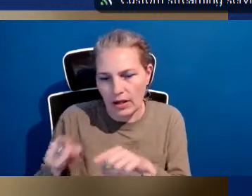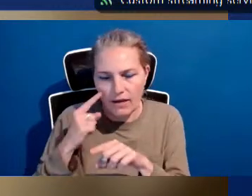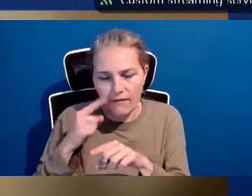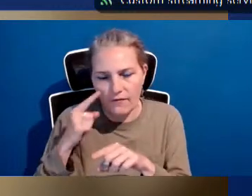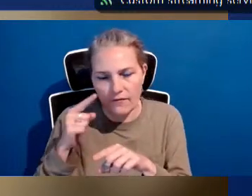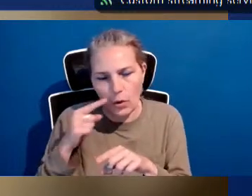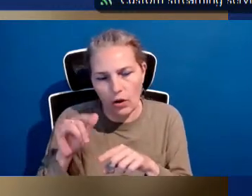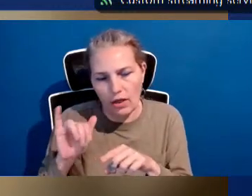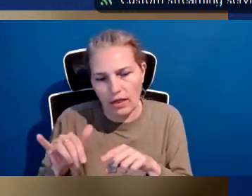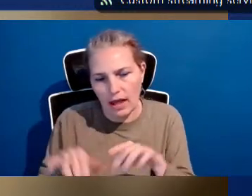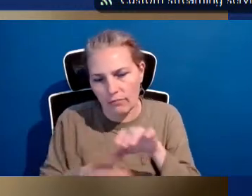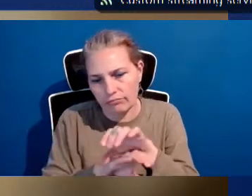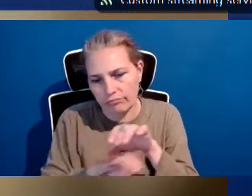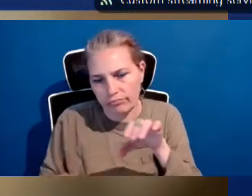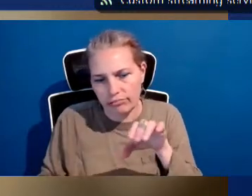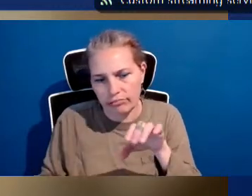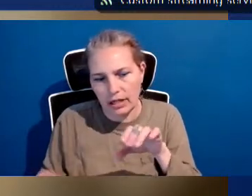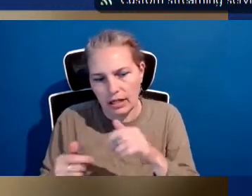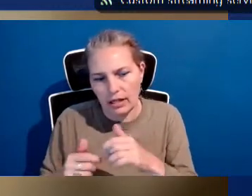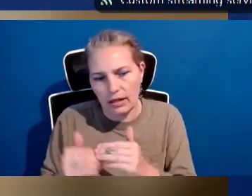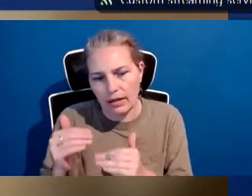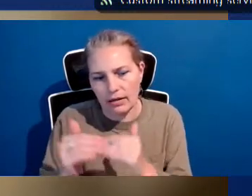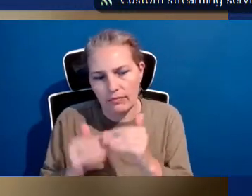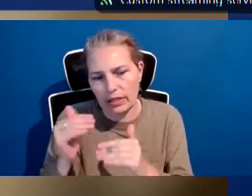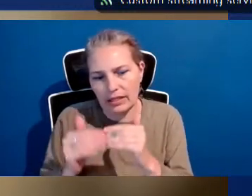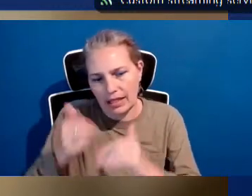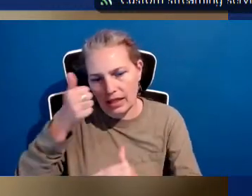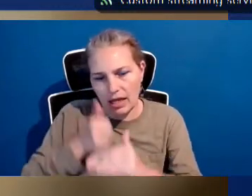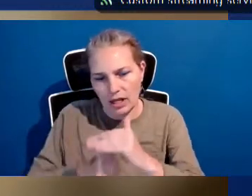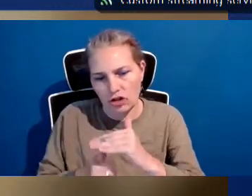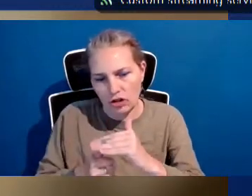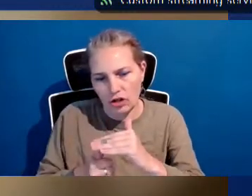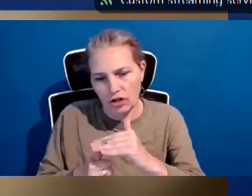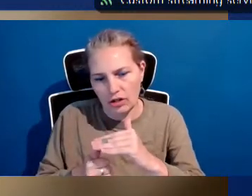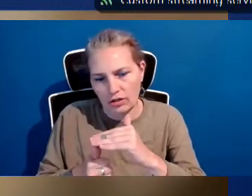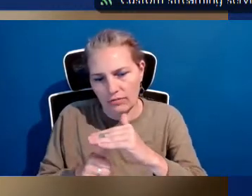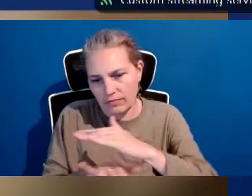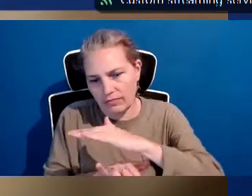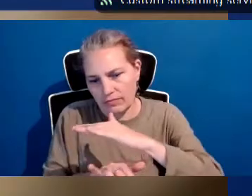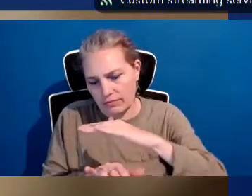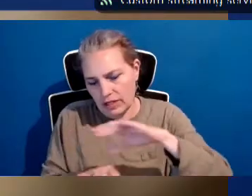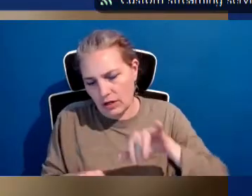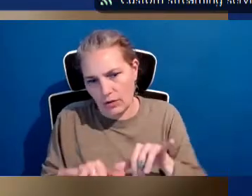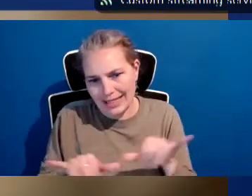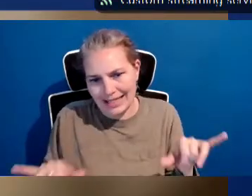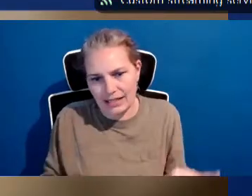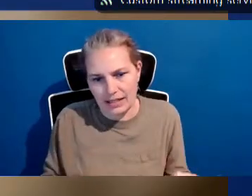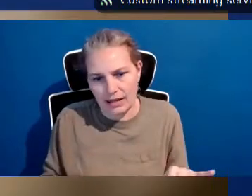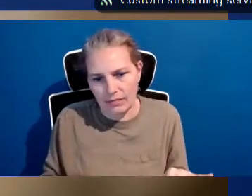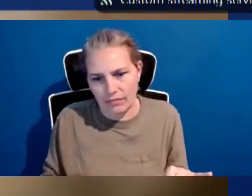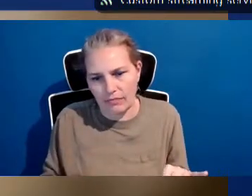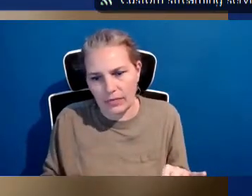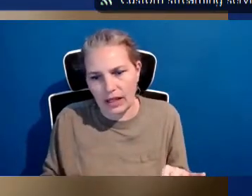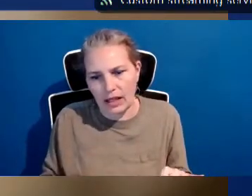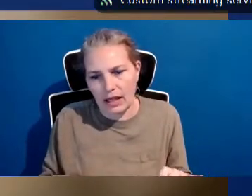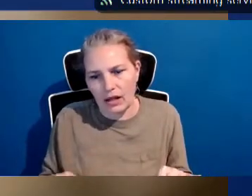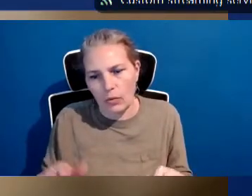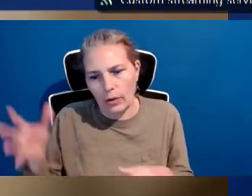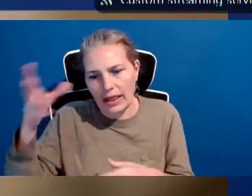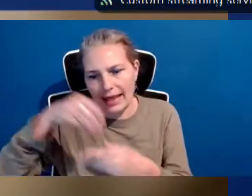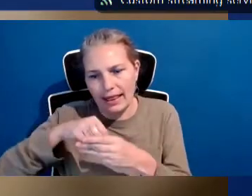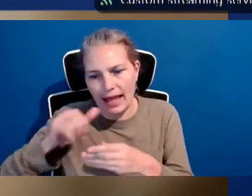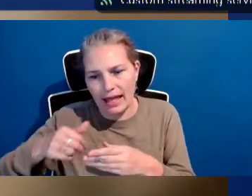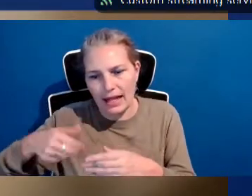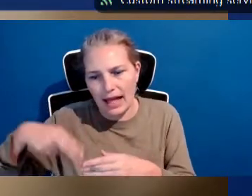for the build out of our system undergrounding in the high wildfire area, as